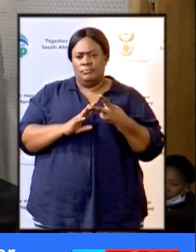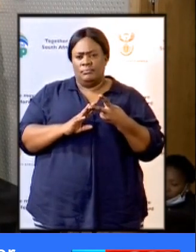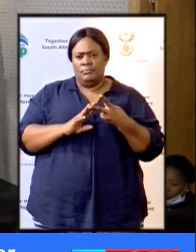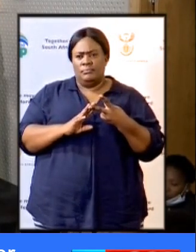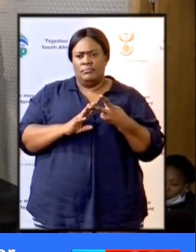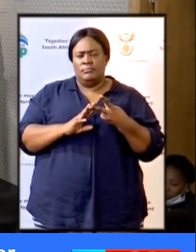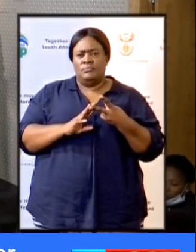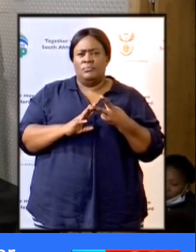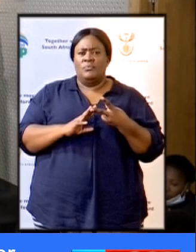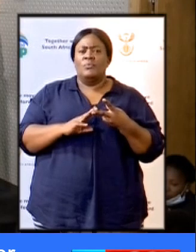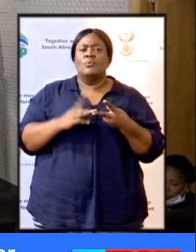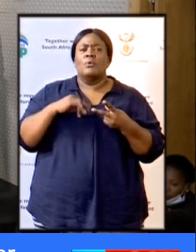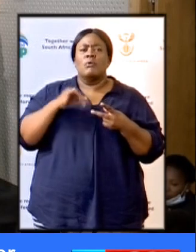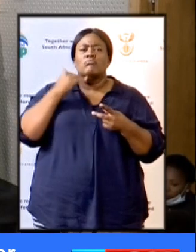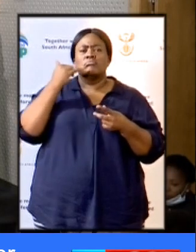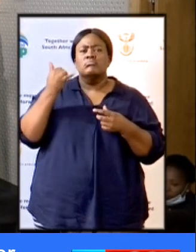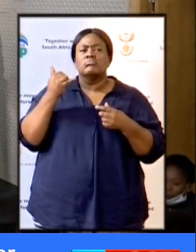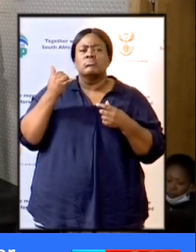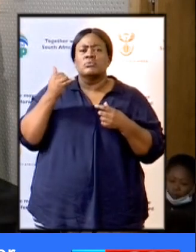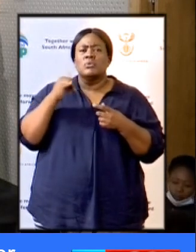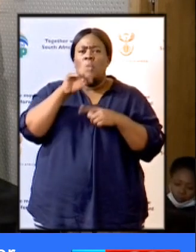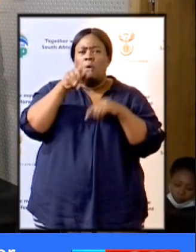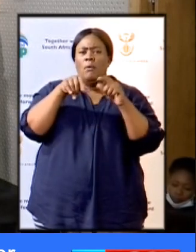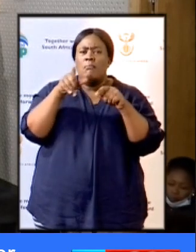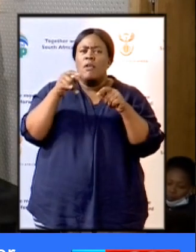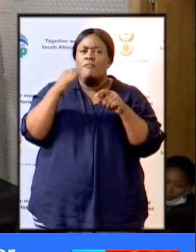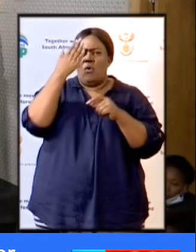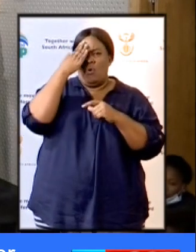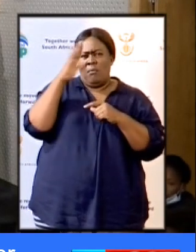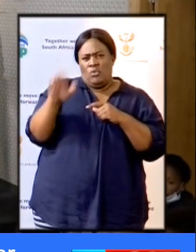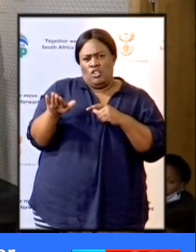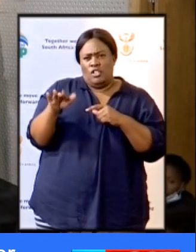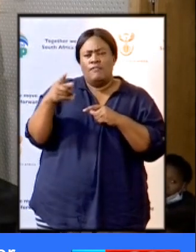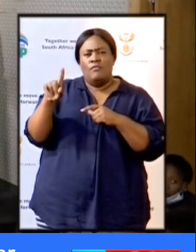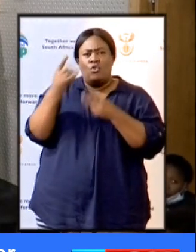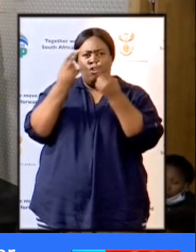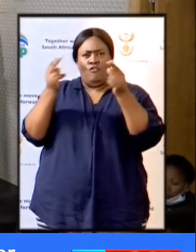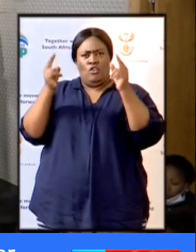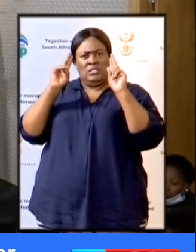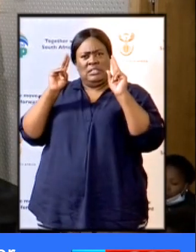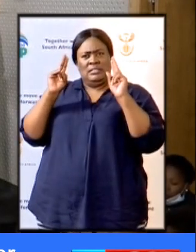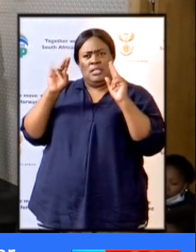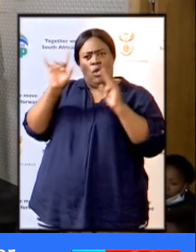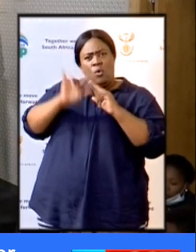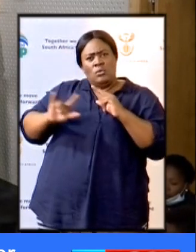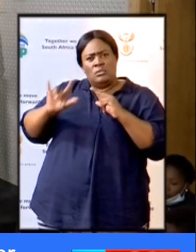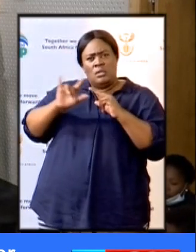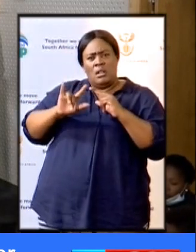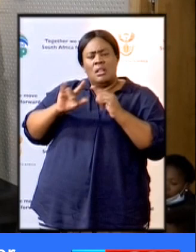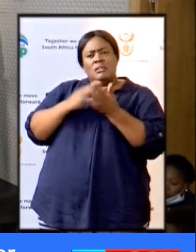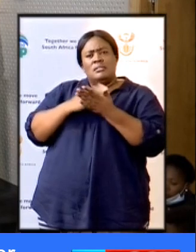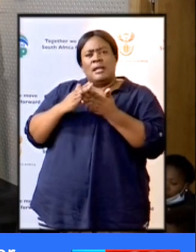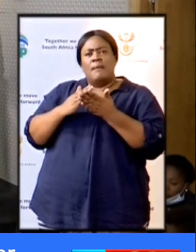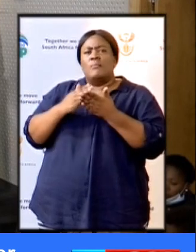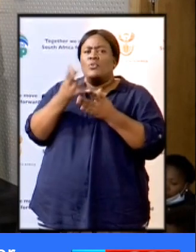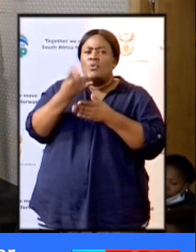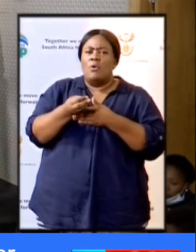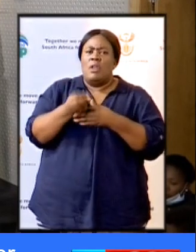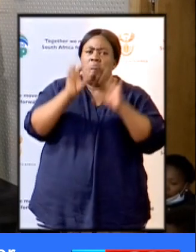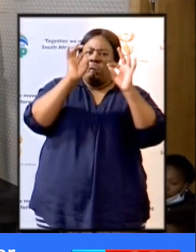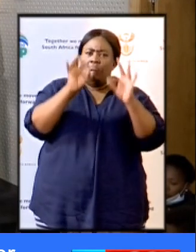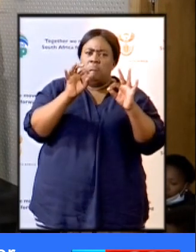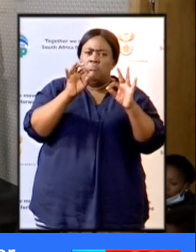calls have been made for the provision of accommodation at university residences or elsewhere for those who do not have conducive studying environments at